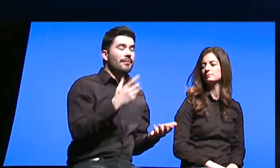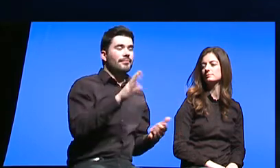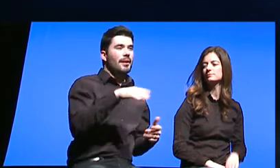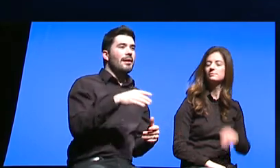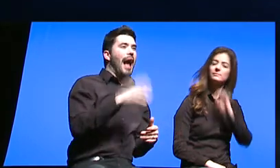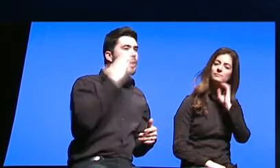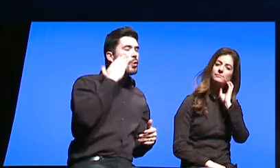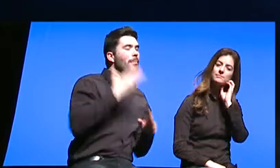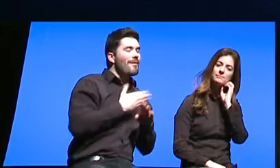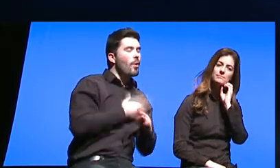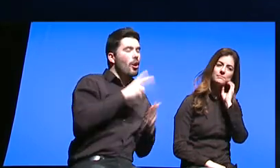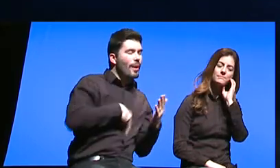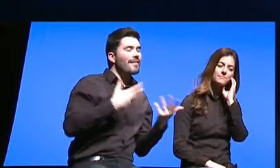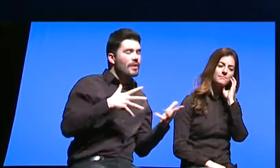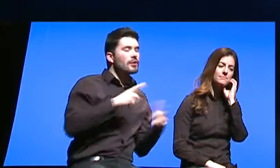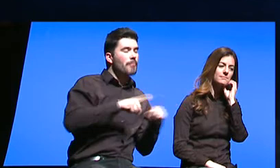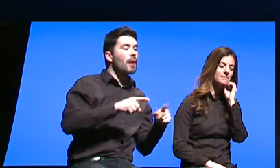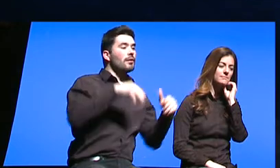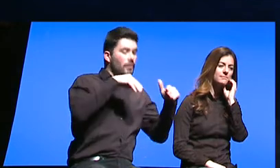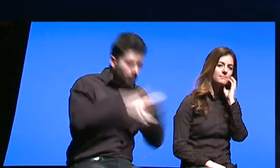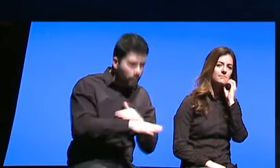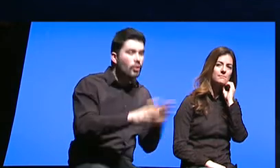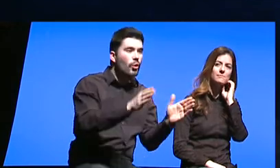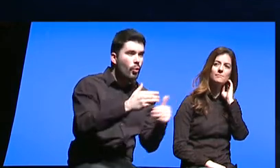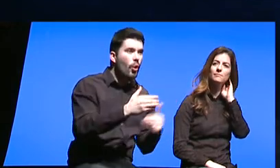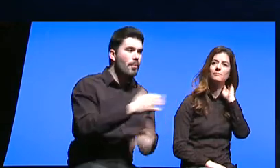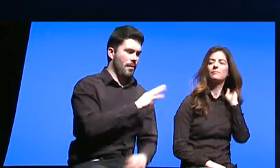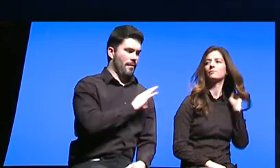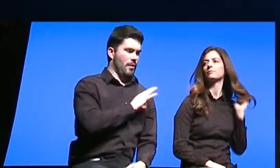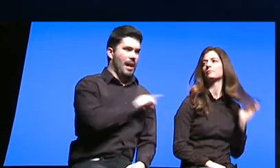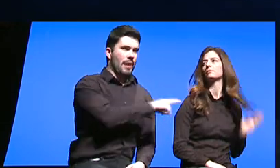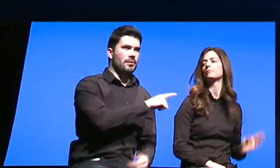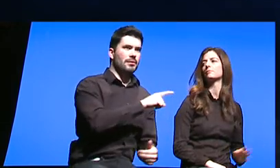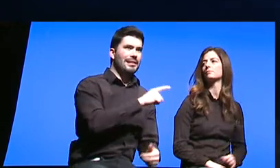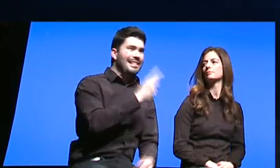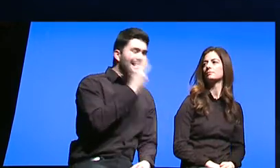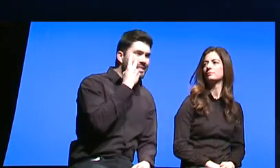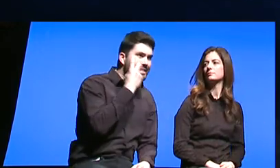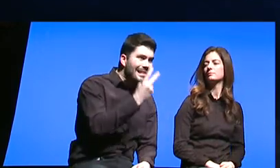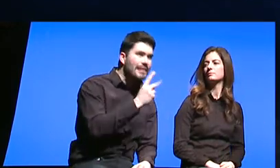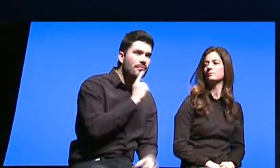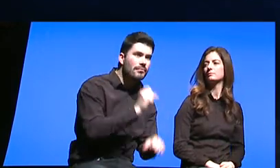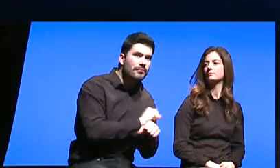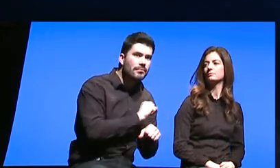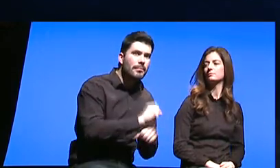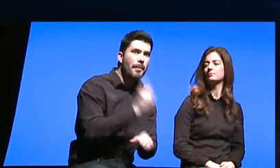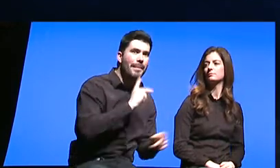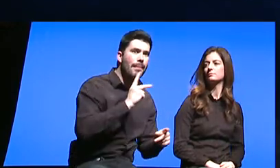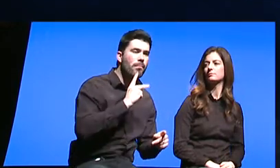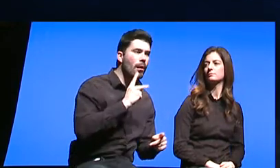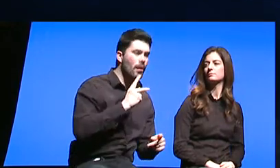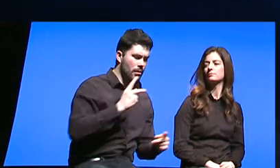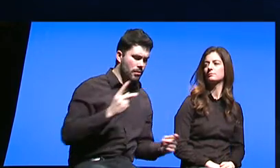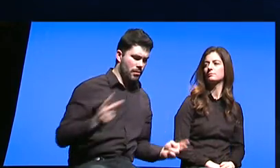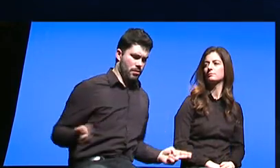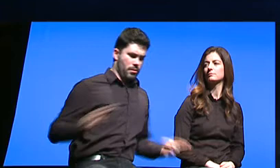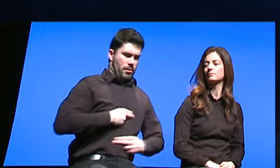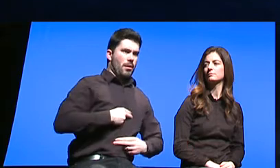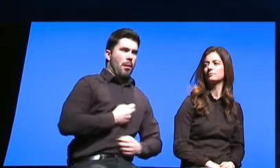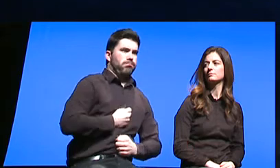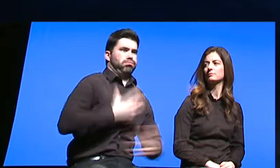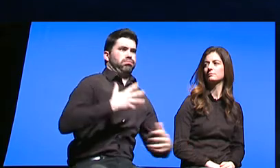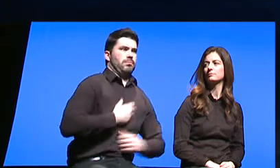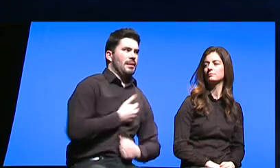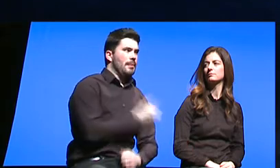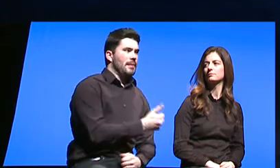room and hear about, Ferdows seeing suicide bombs and war like that, and it's blowed your